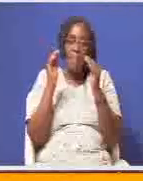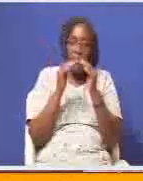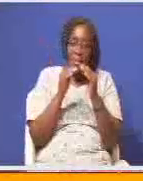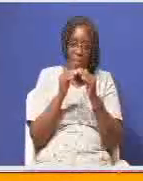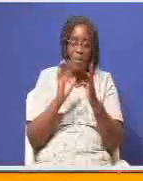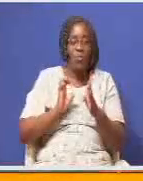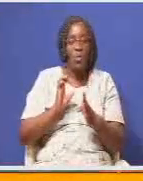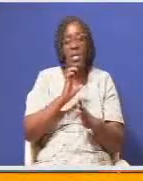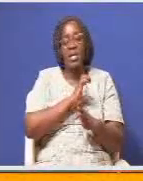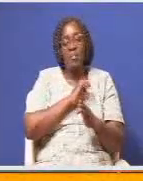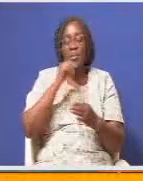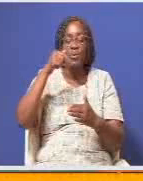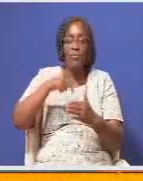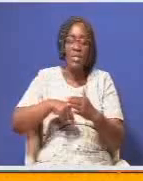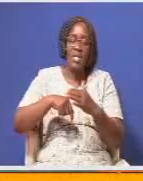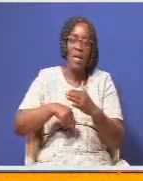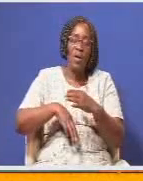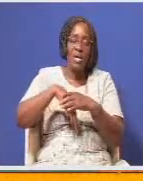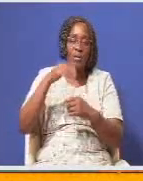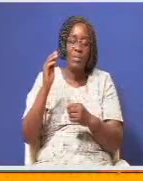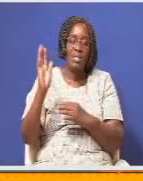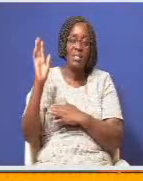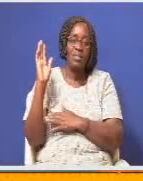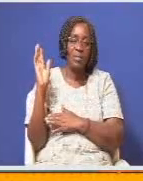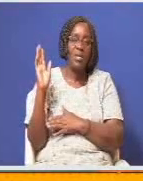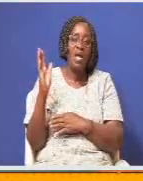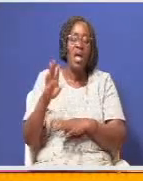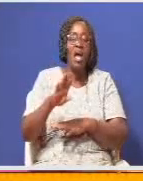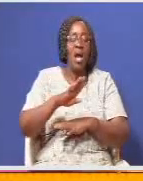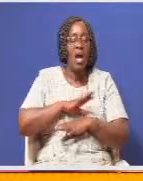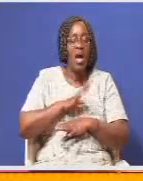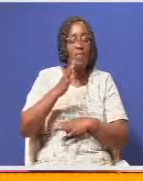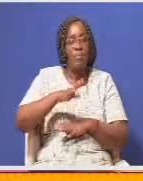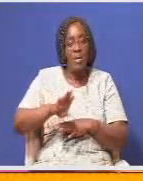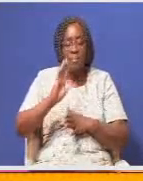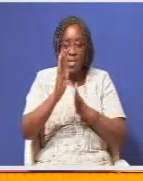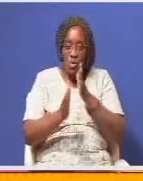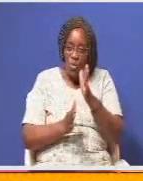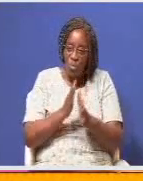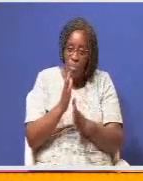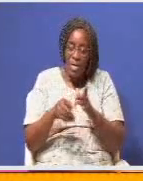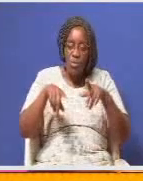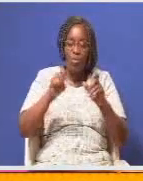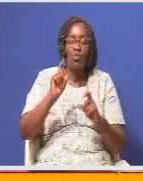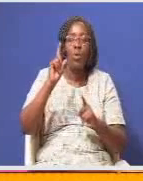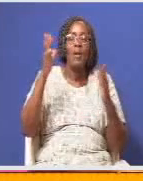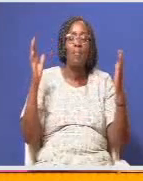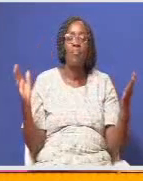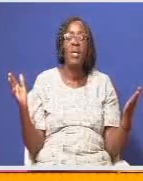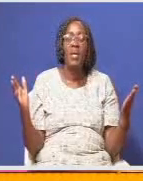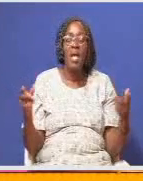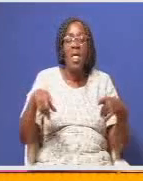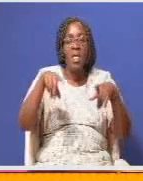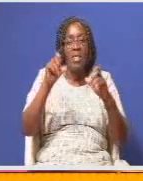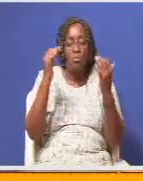kamite ngwatni okarebo menyo karibu ndene ibedhira kwenu su ya bunge bibanganetie na kyure kimugi kinene kyure na